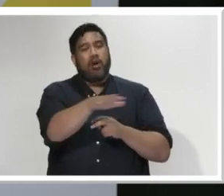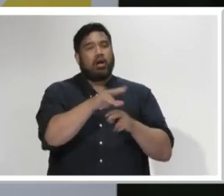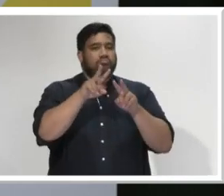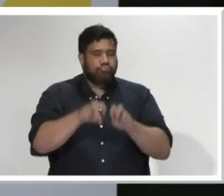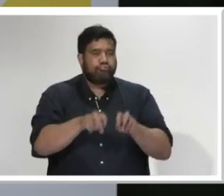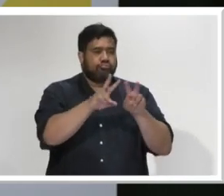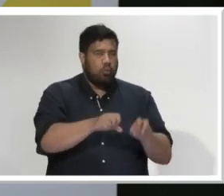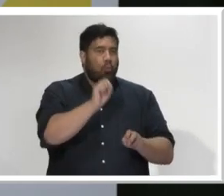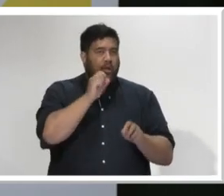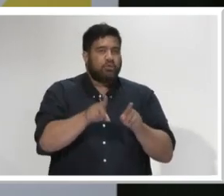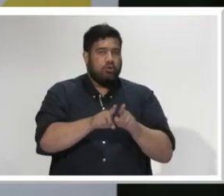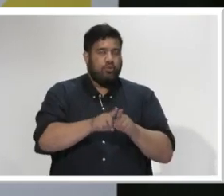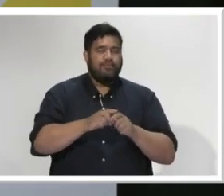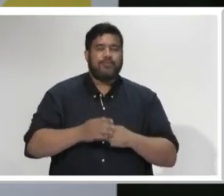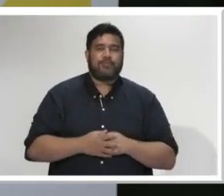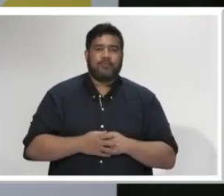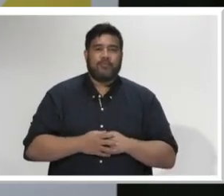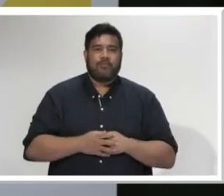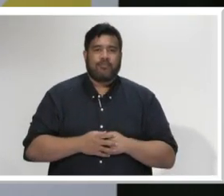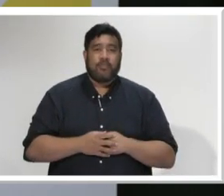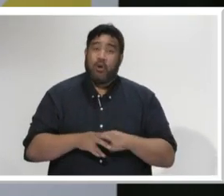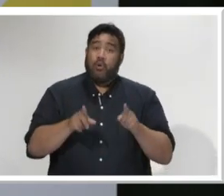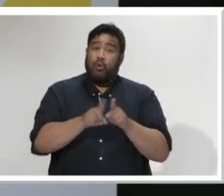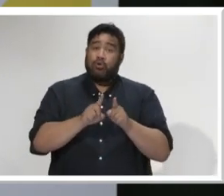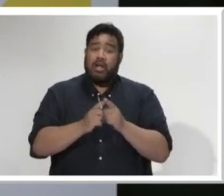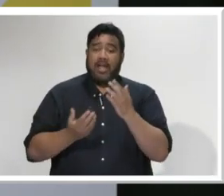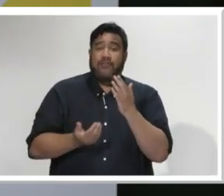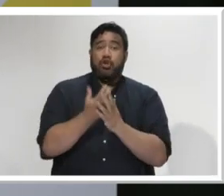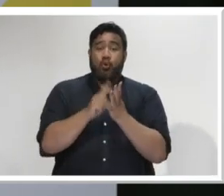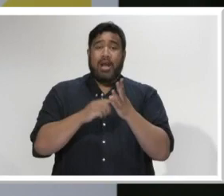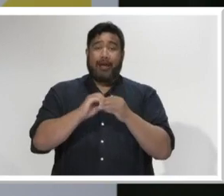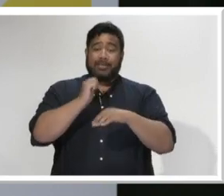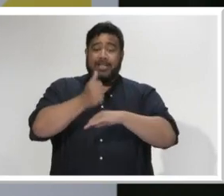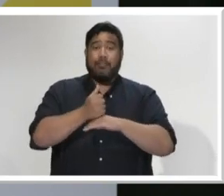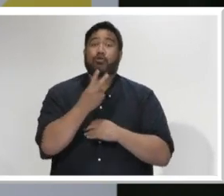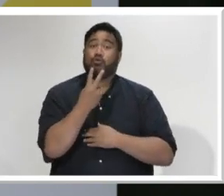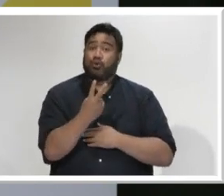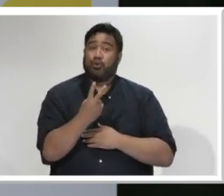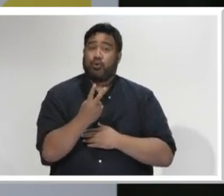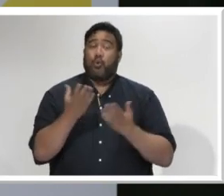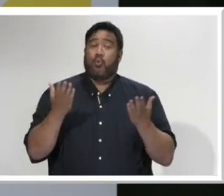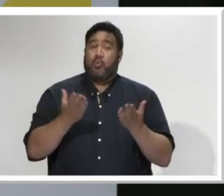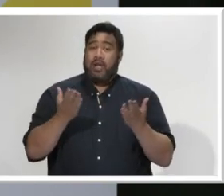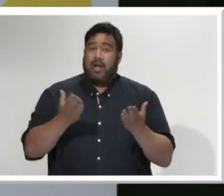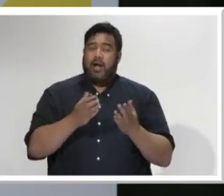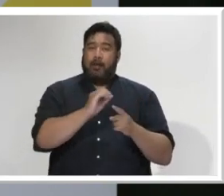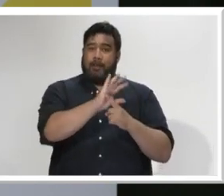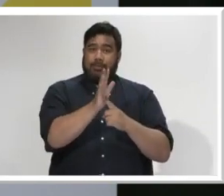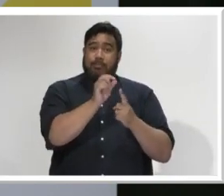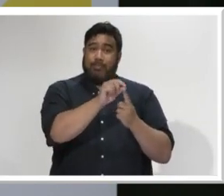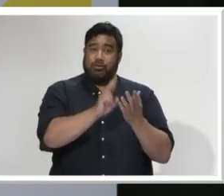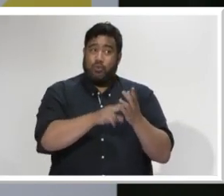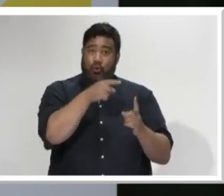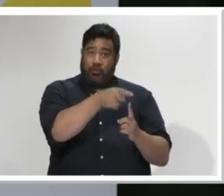The testing numbers also include 2 new laboratories that have come online, including the MedLab Central in Palmerston North and the